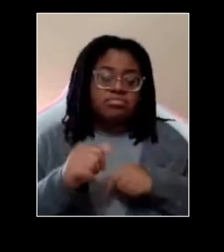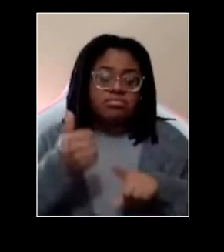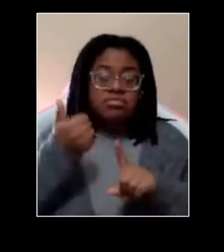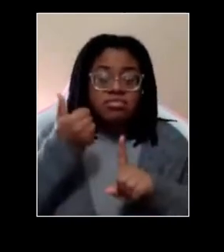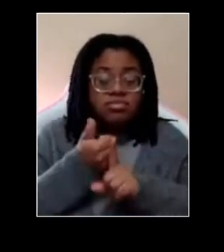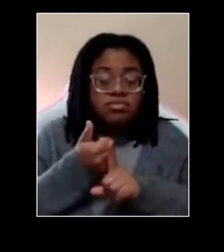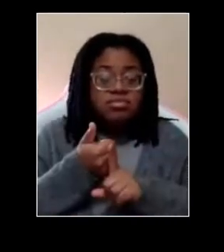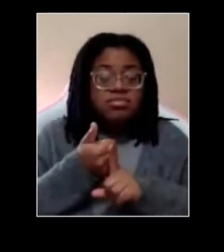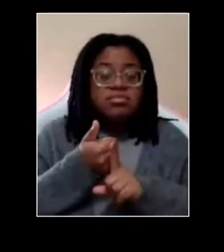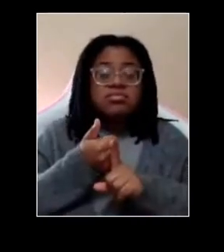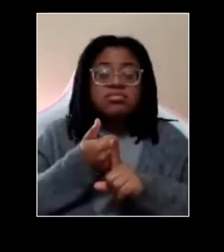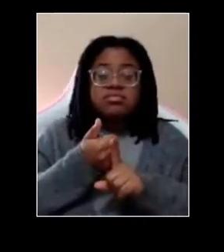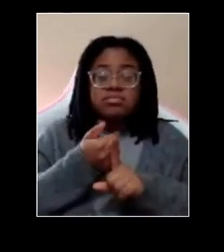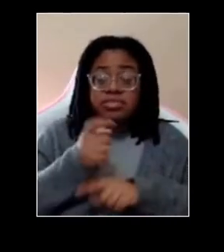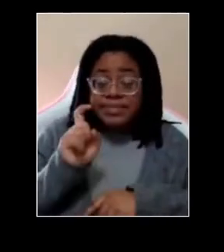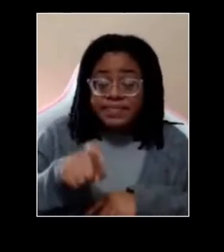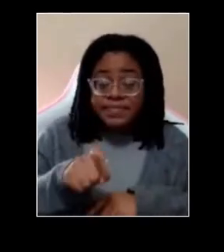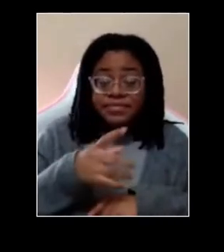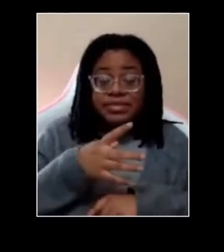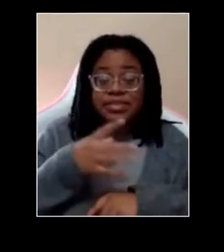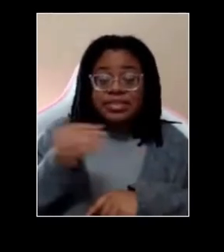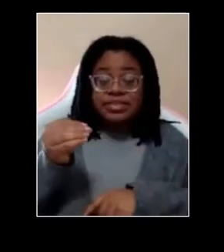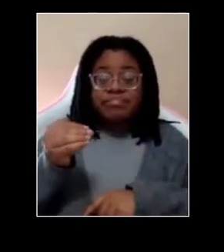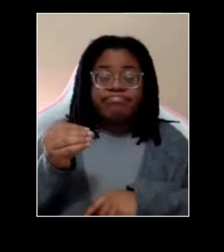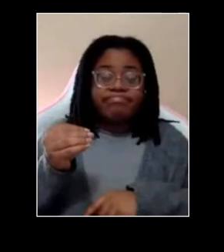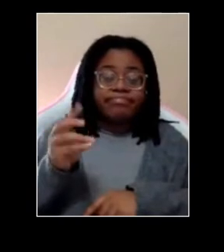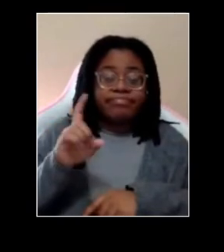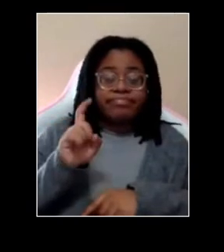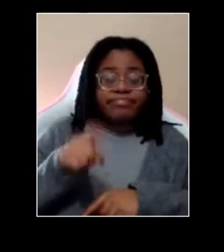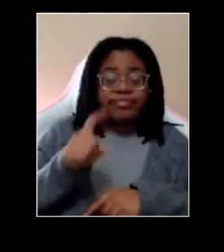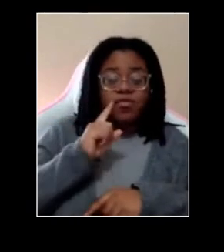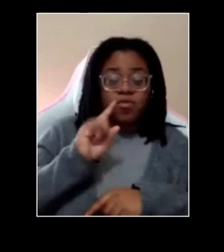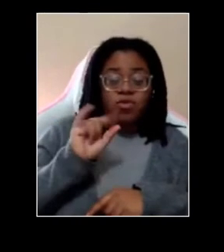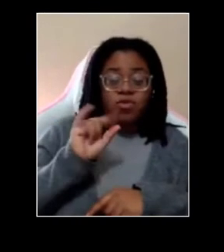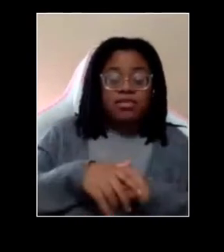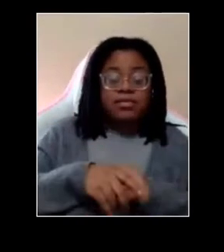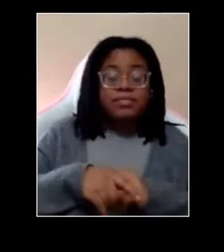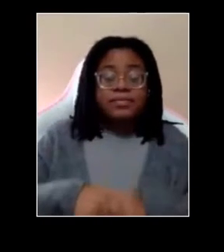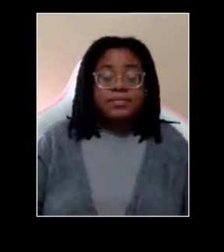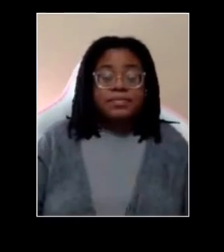kind of the demand and supply of water-based activities.